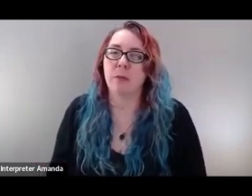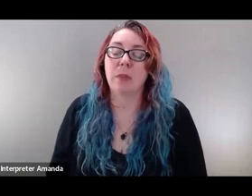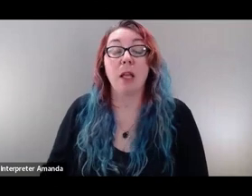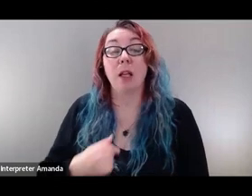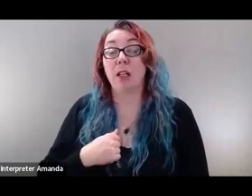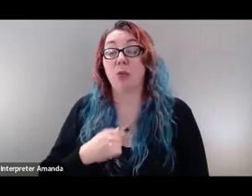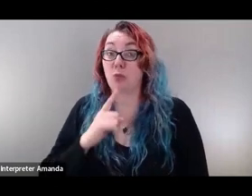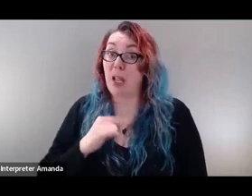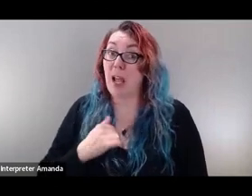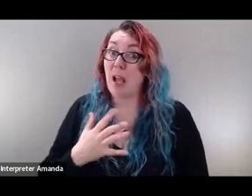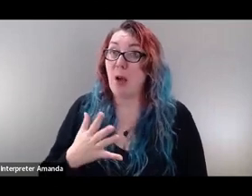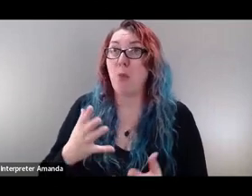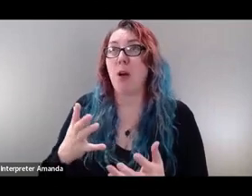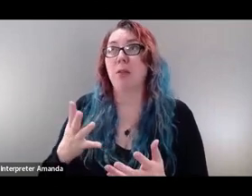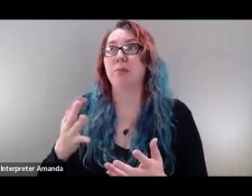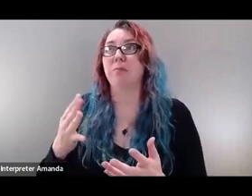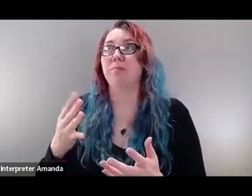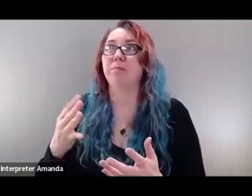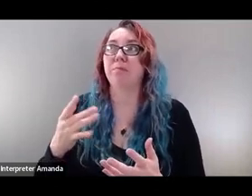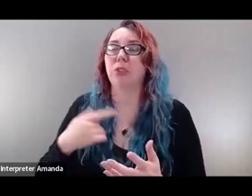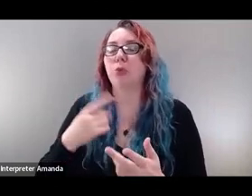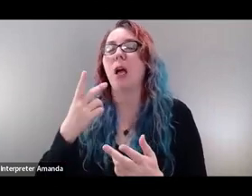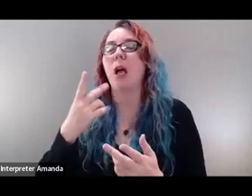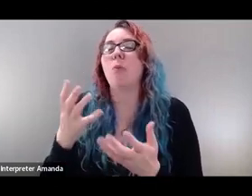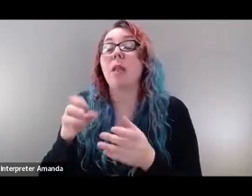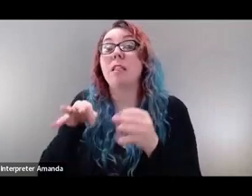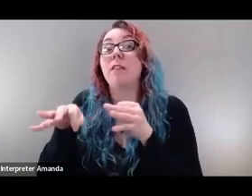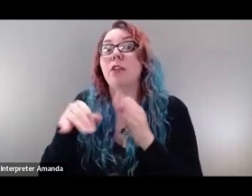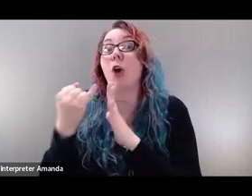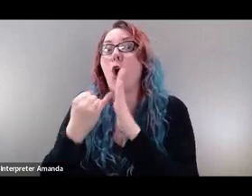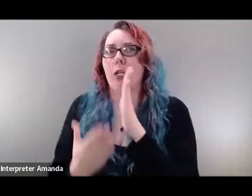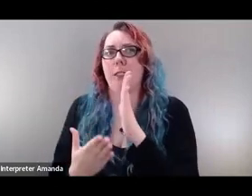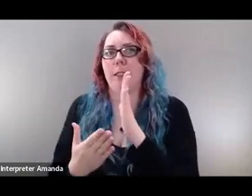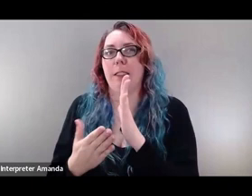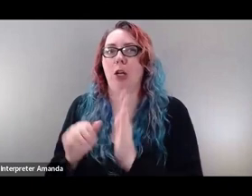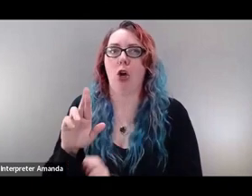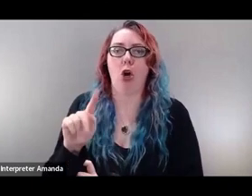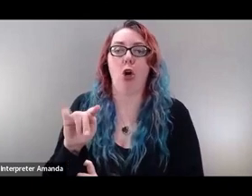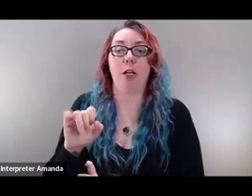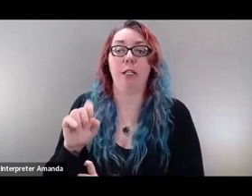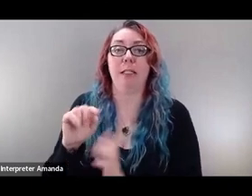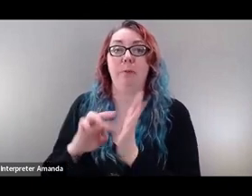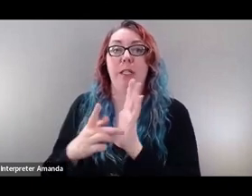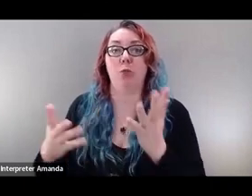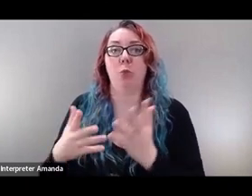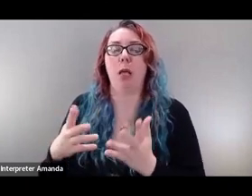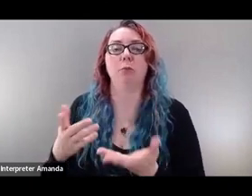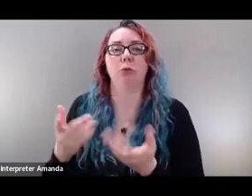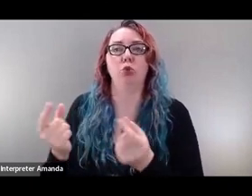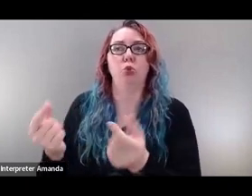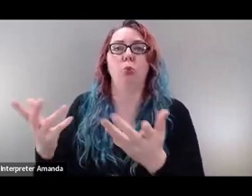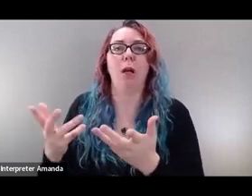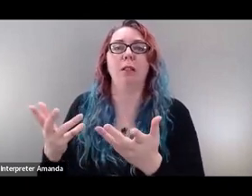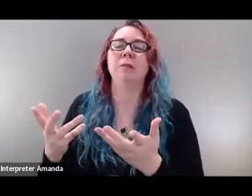the scope of what an artist can be. I think through colonial logics, we've sort of been isolated to this idea of being either a producer